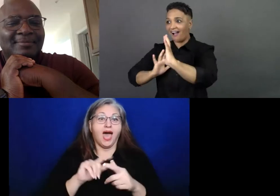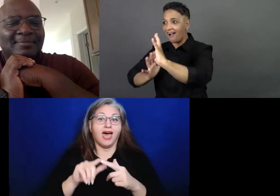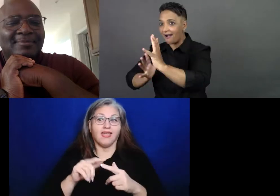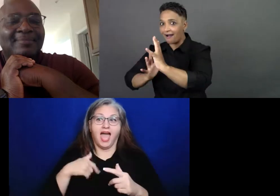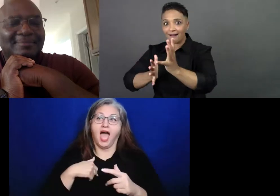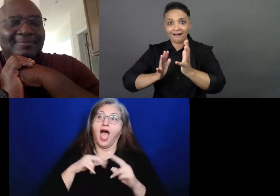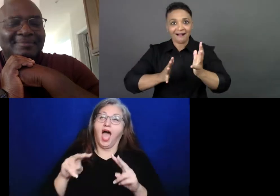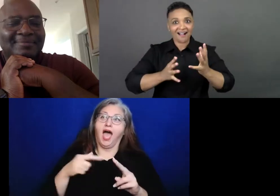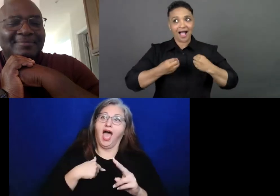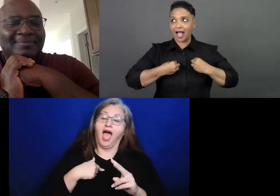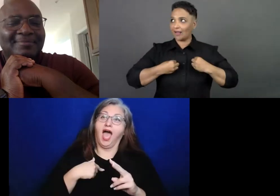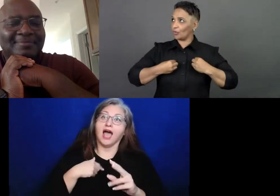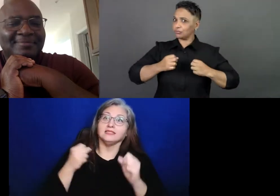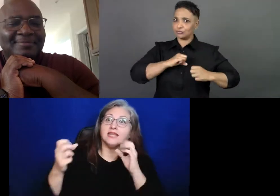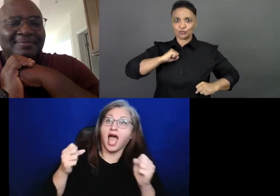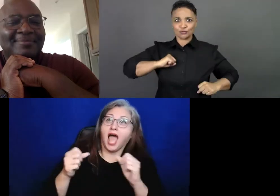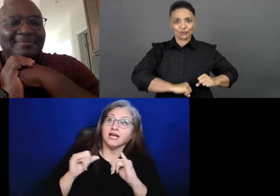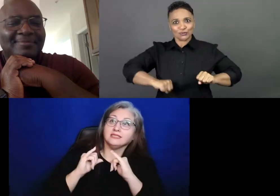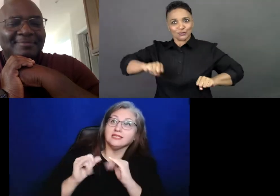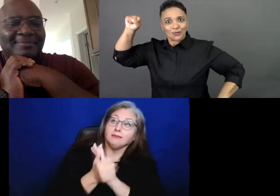superhero skills, signing like her.